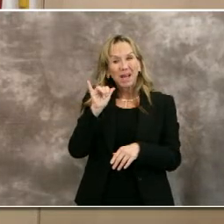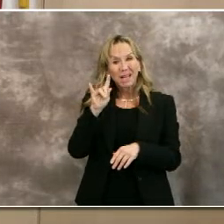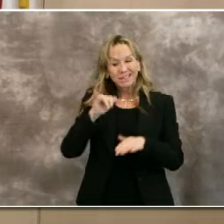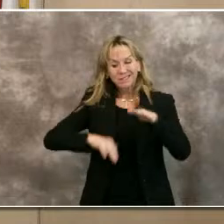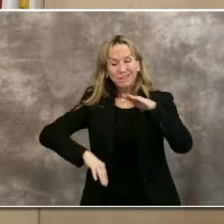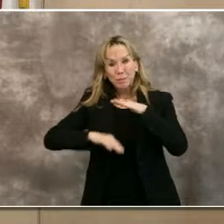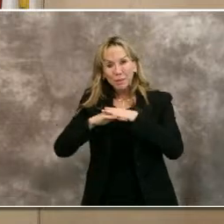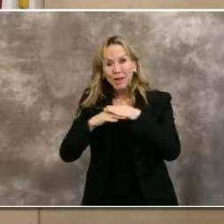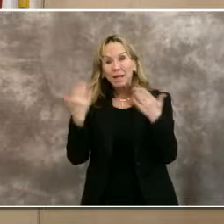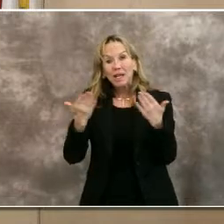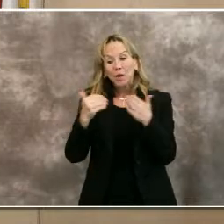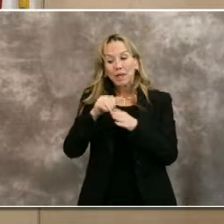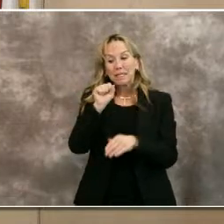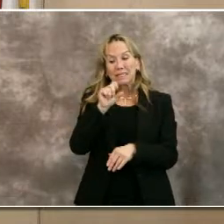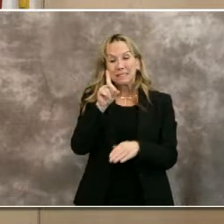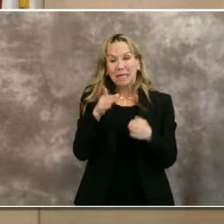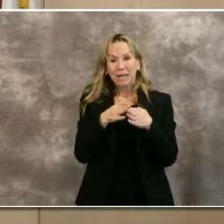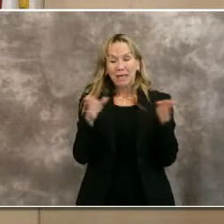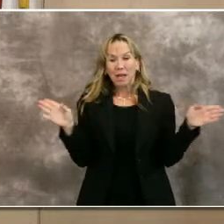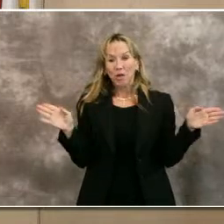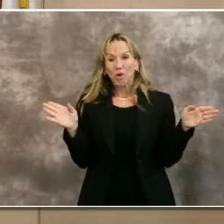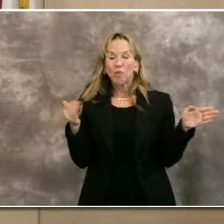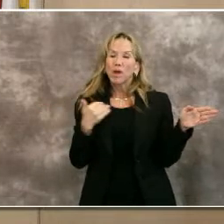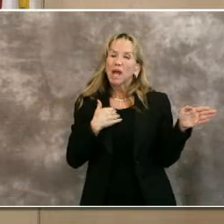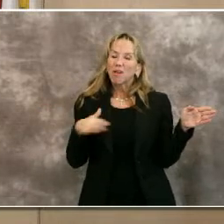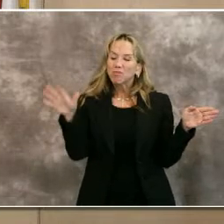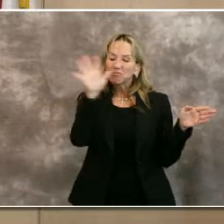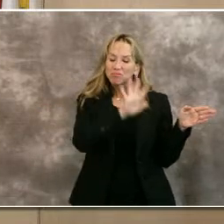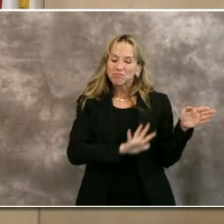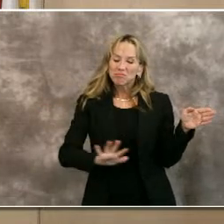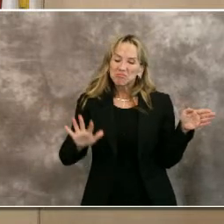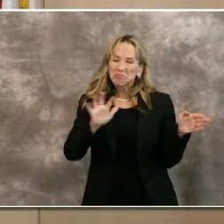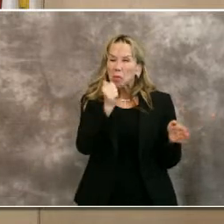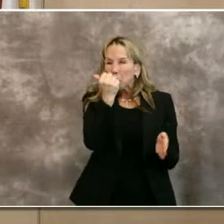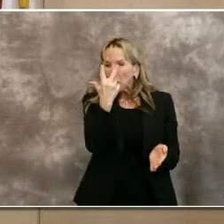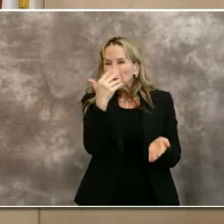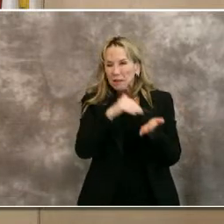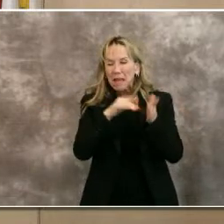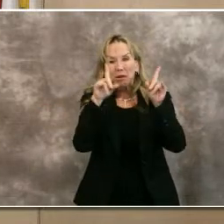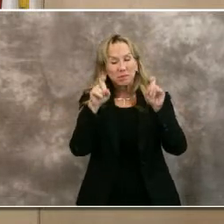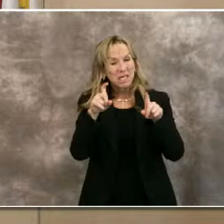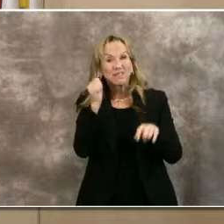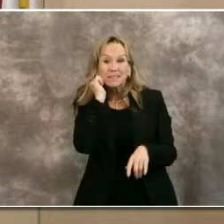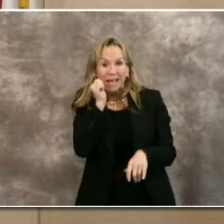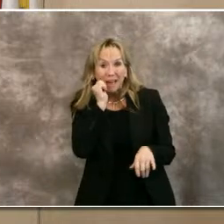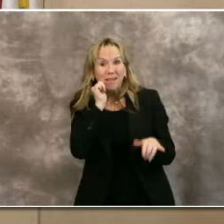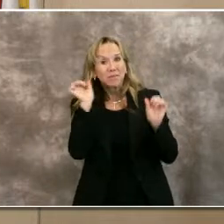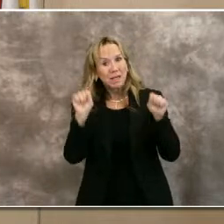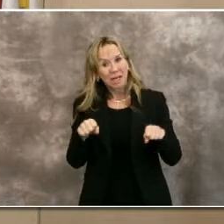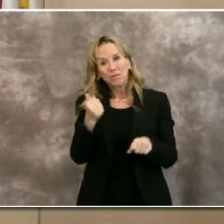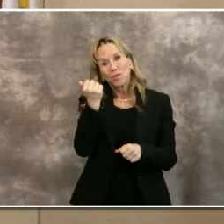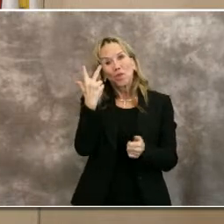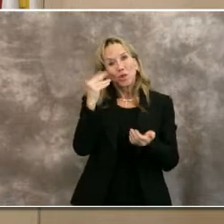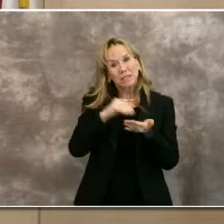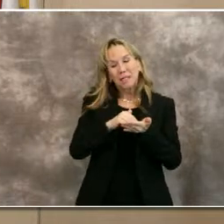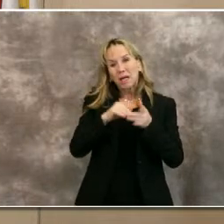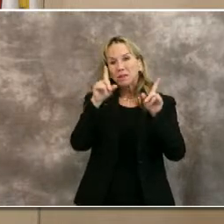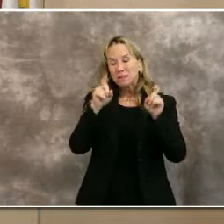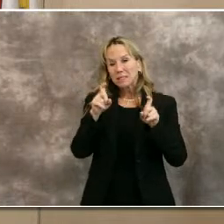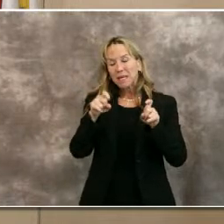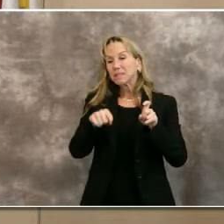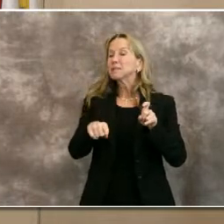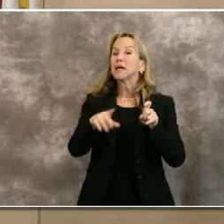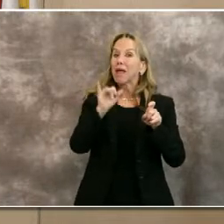county-wide, we have about a total capacity of about 13,000 tests on a daily basis, and that does